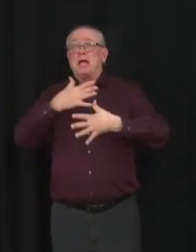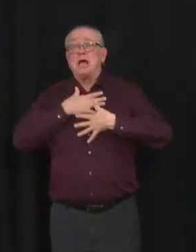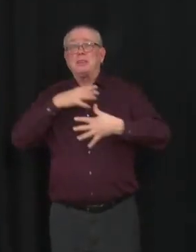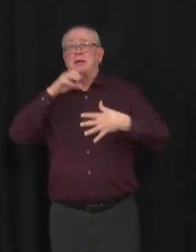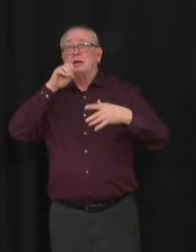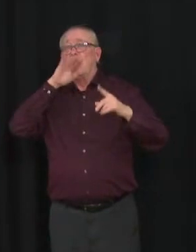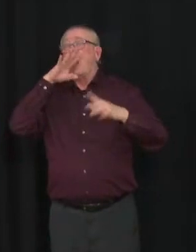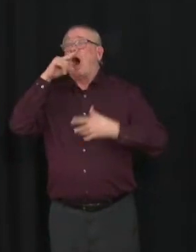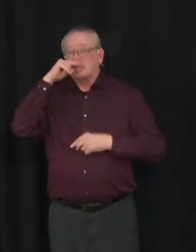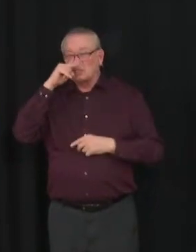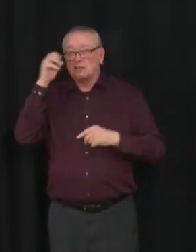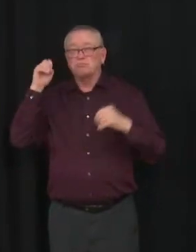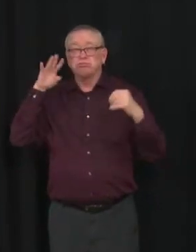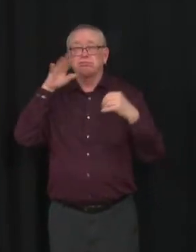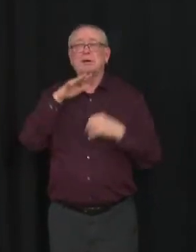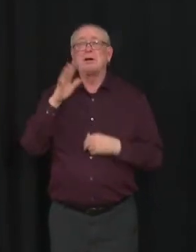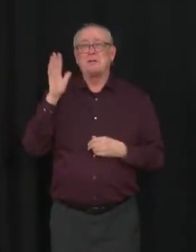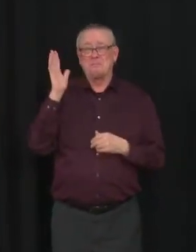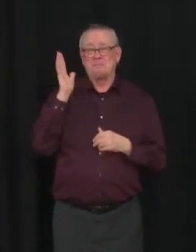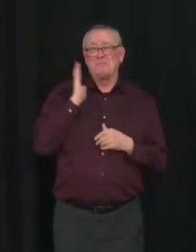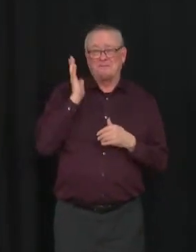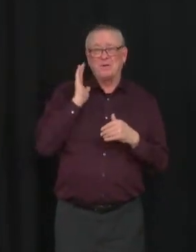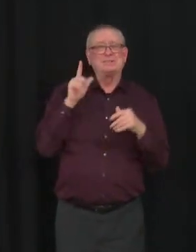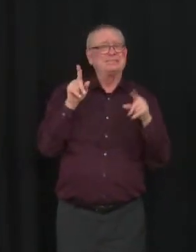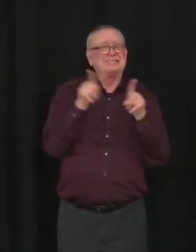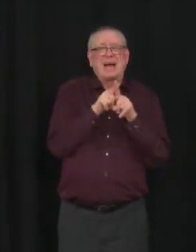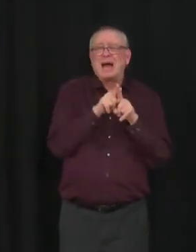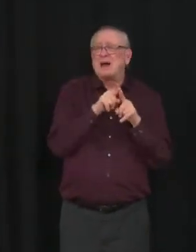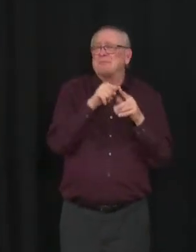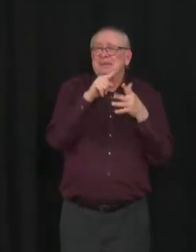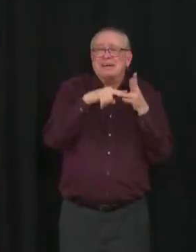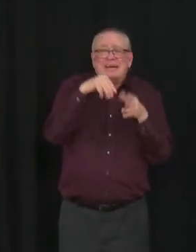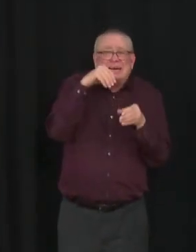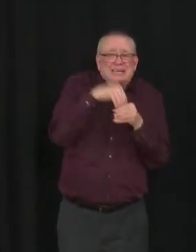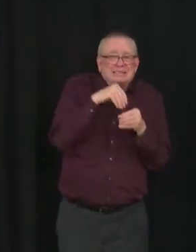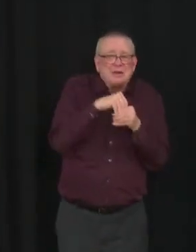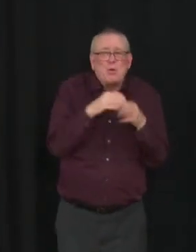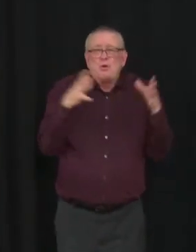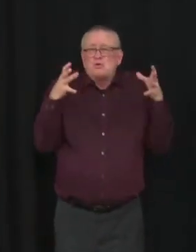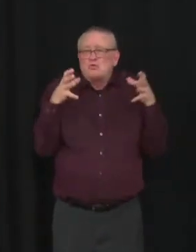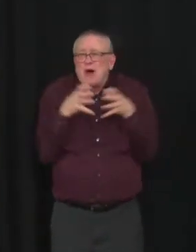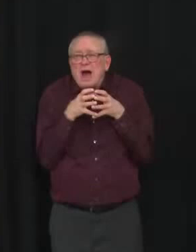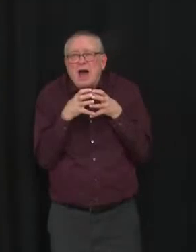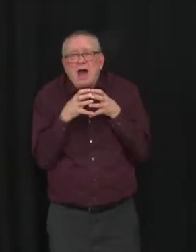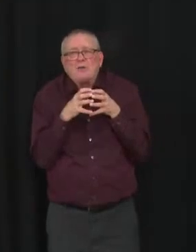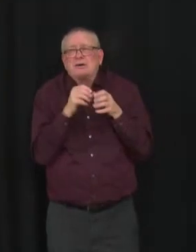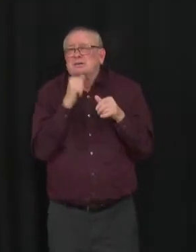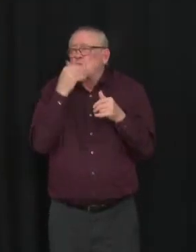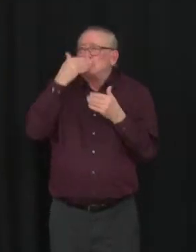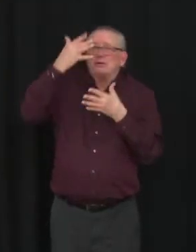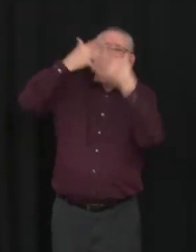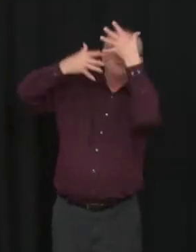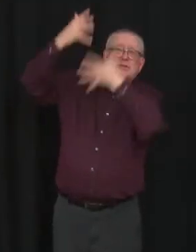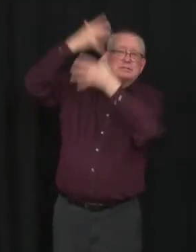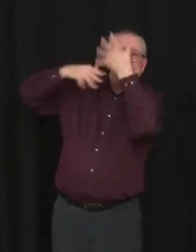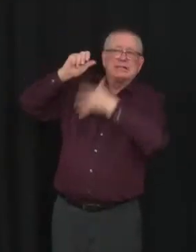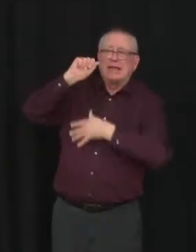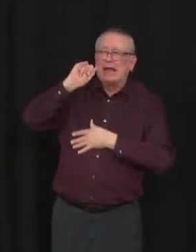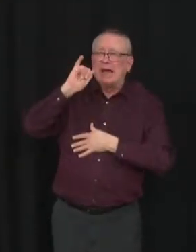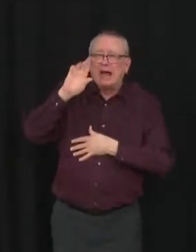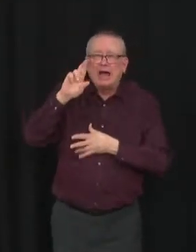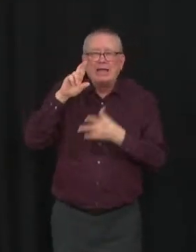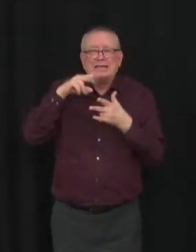happening before with previous variants in specific settings, crowded, poorly ventilated indoor spaces, especially with activities